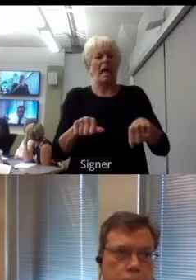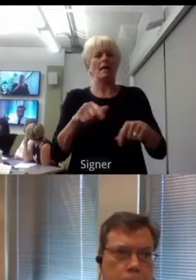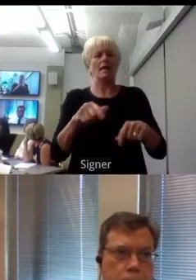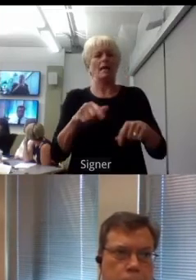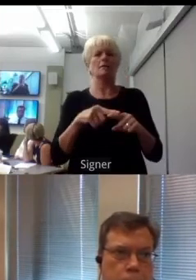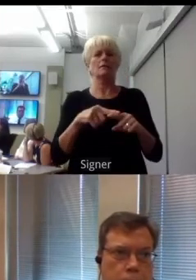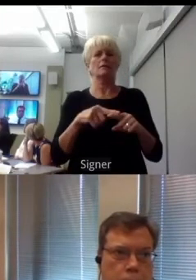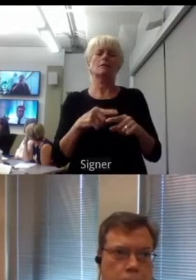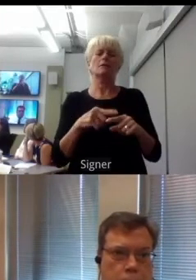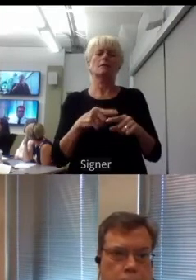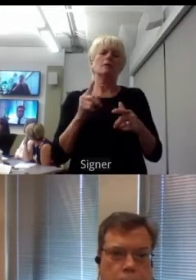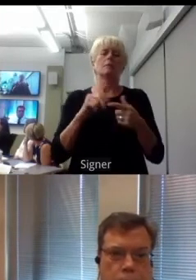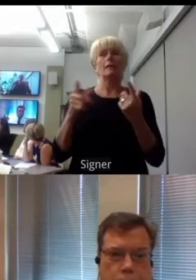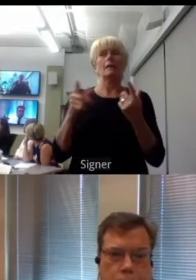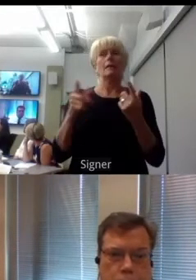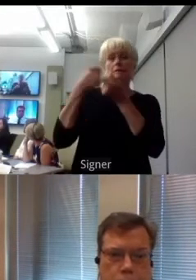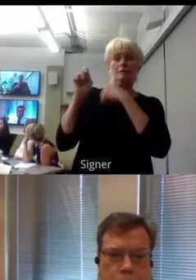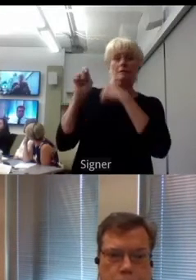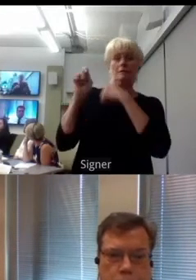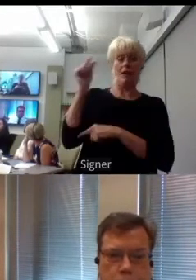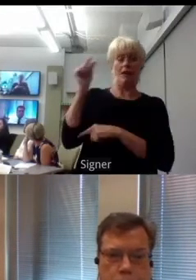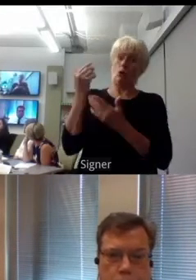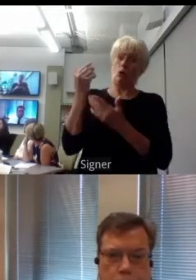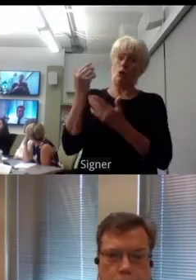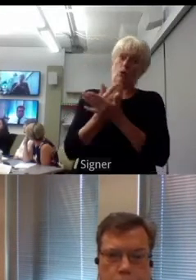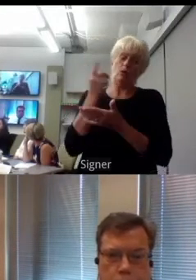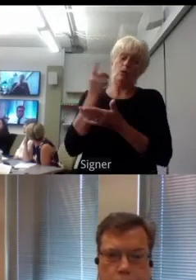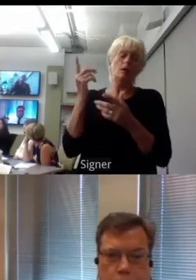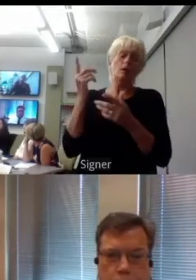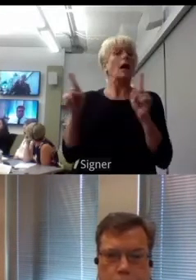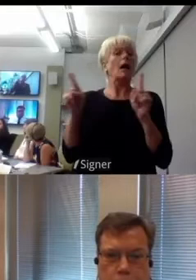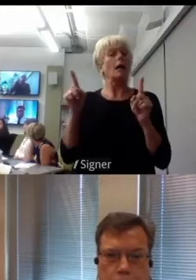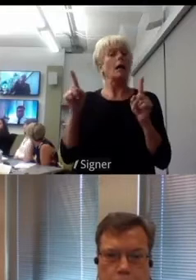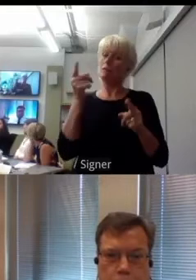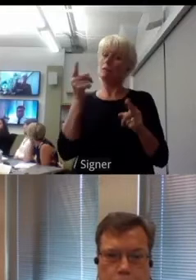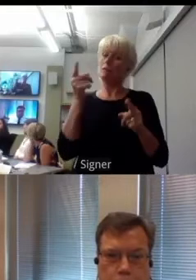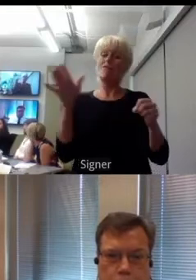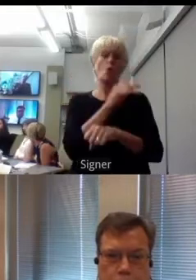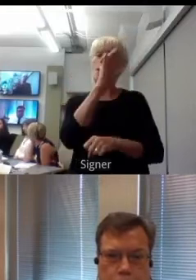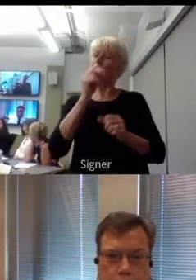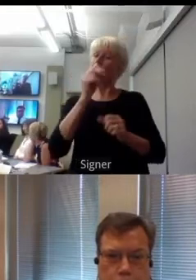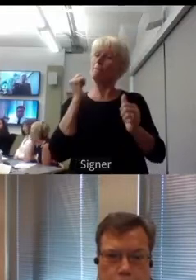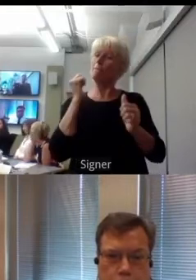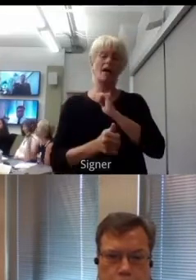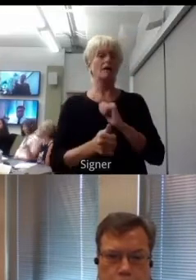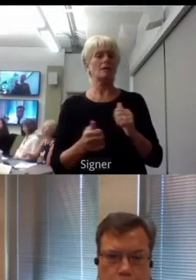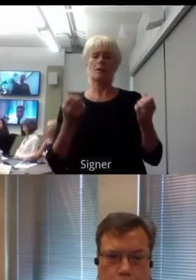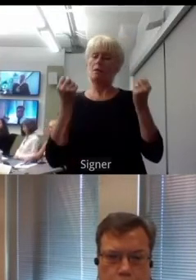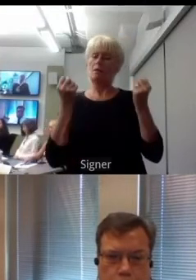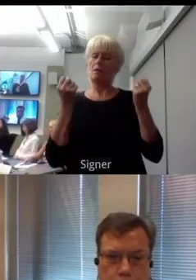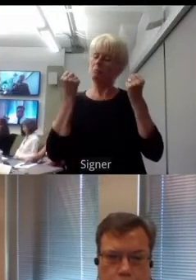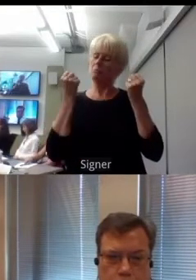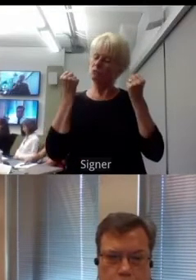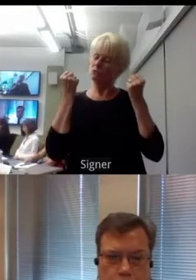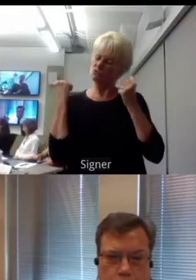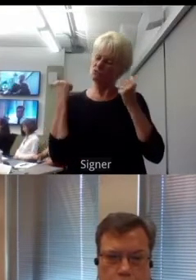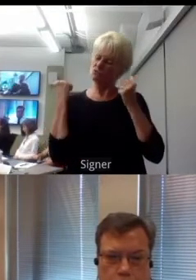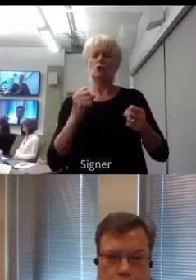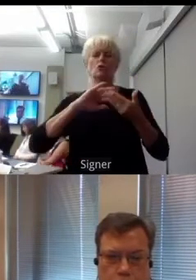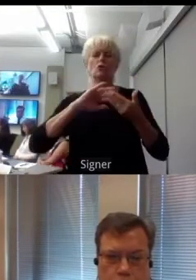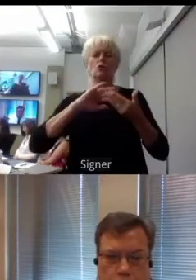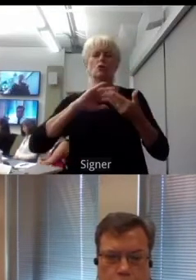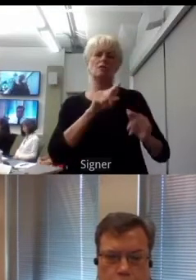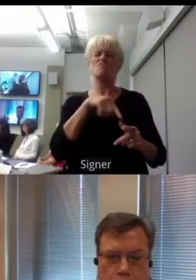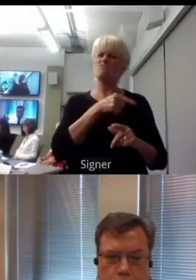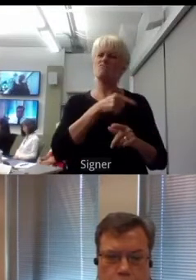but it was unanimously passed. There was a strong community coalition that reached out to politicians of all stripes. And so I